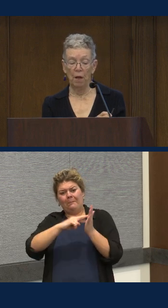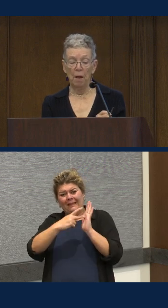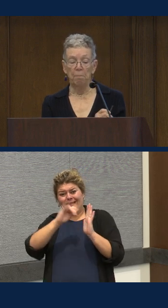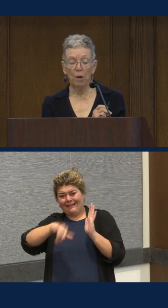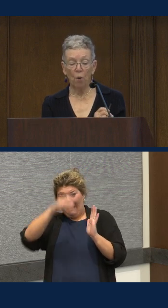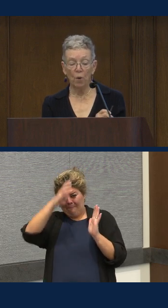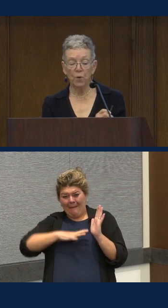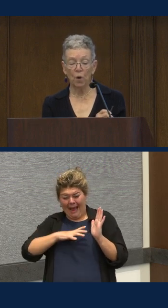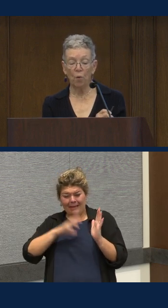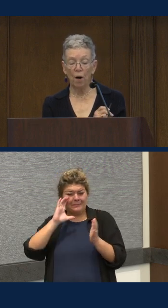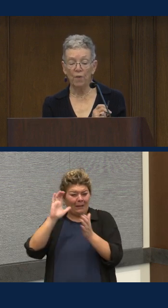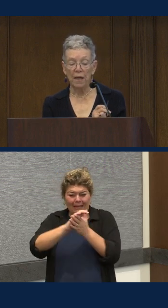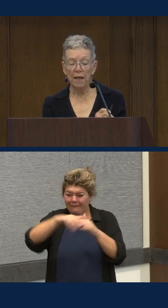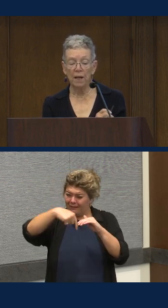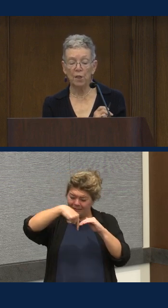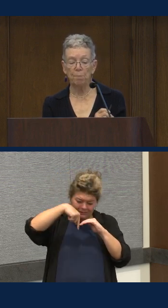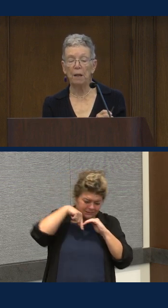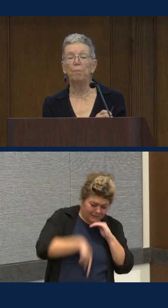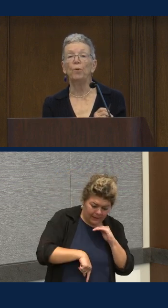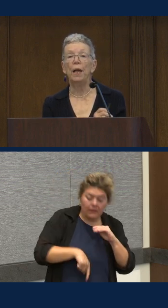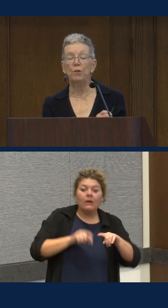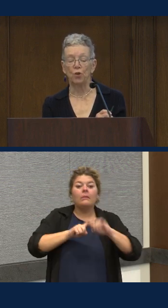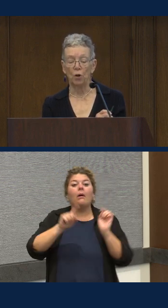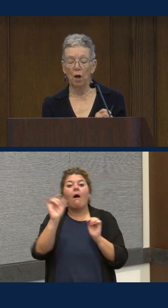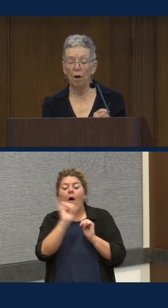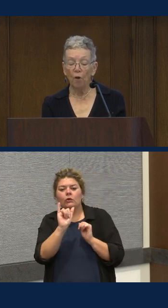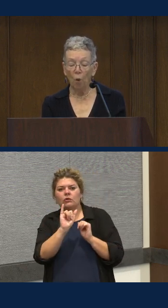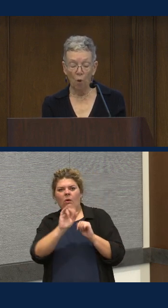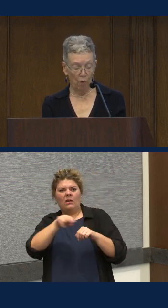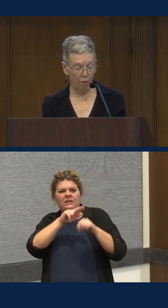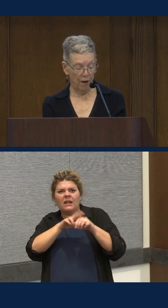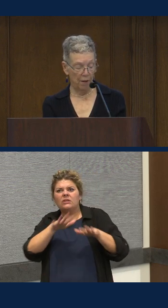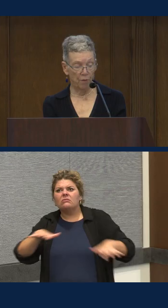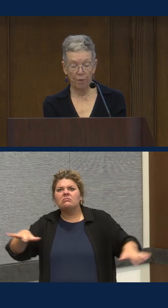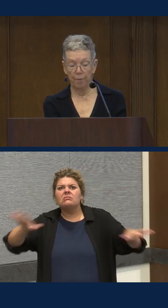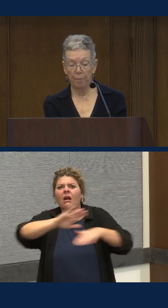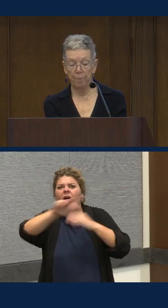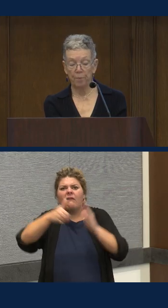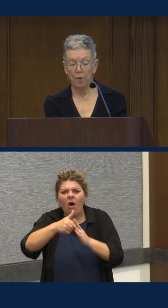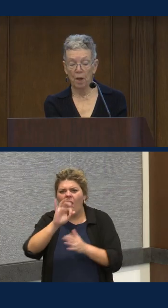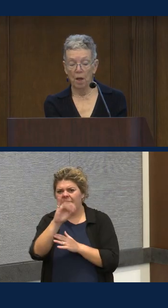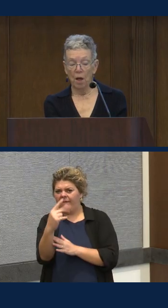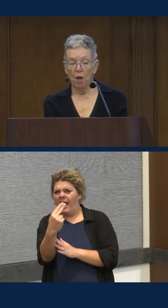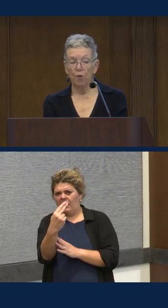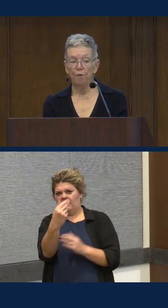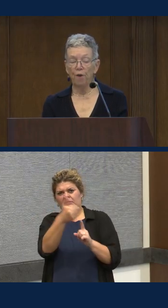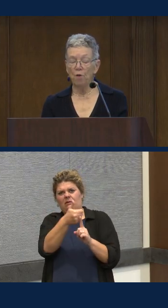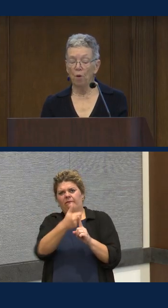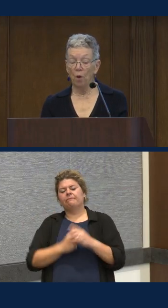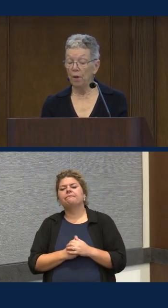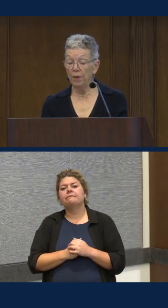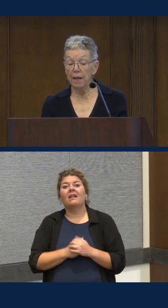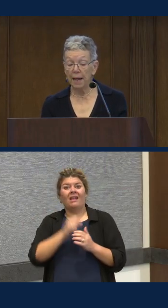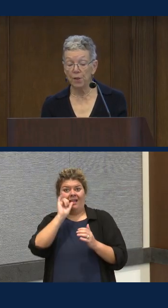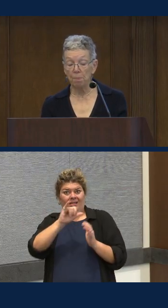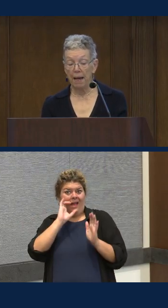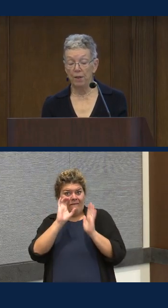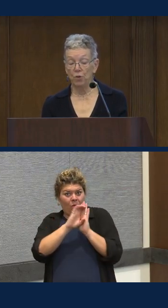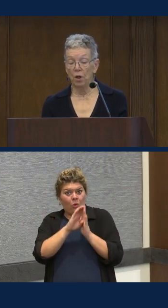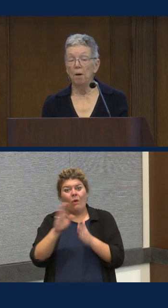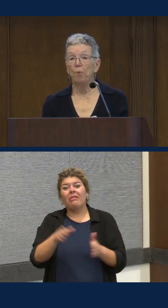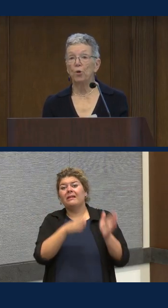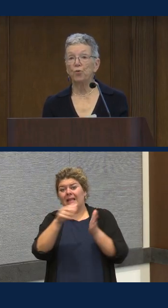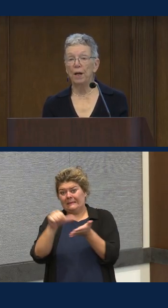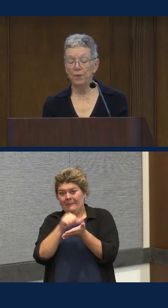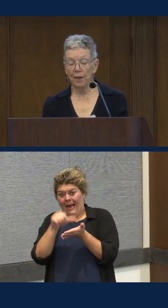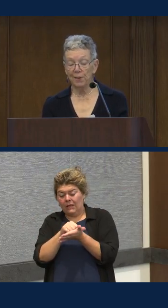belief, but also of the inexplicable nature of all faith. The photo on the next